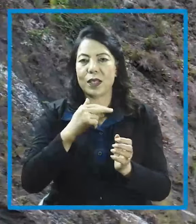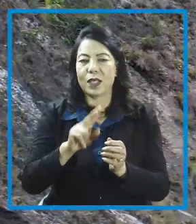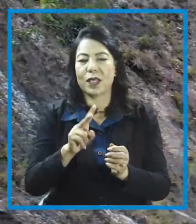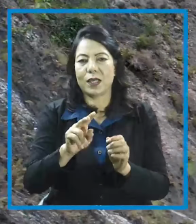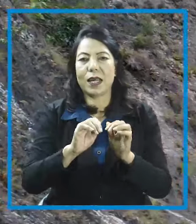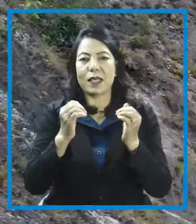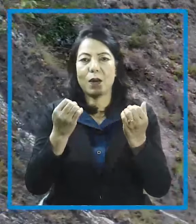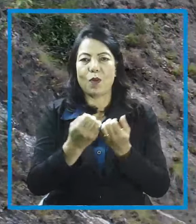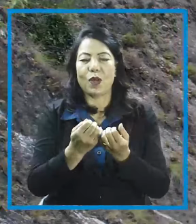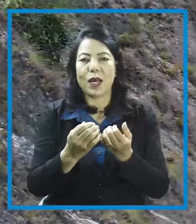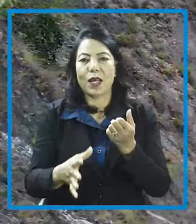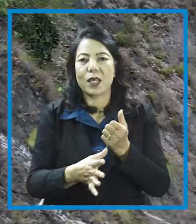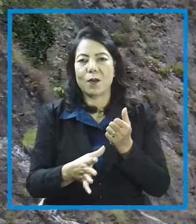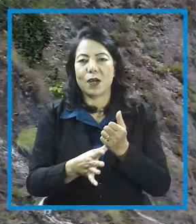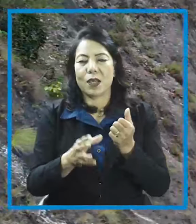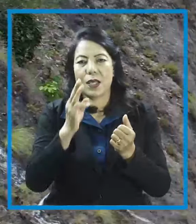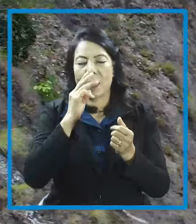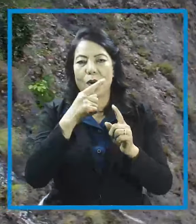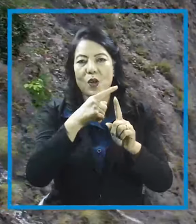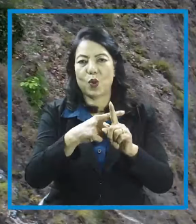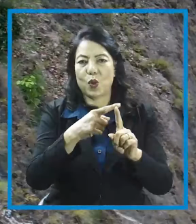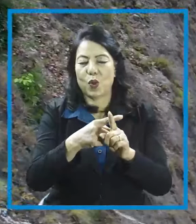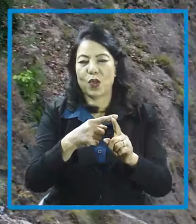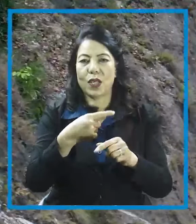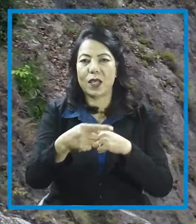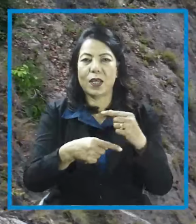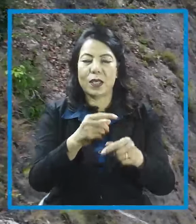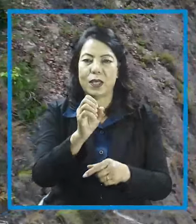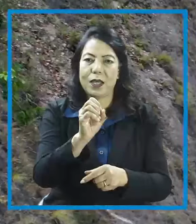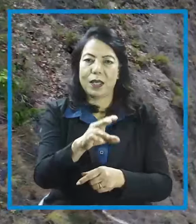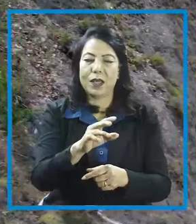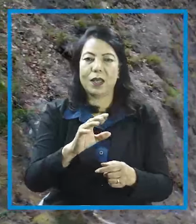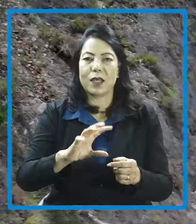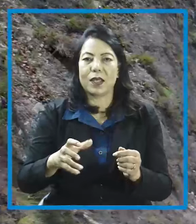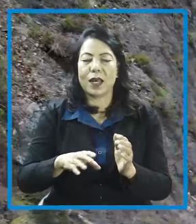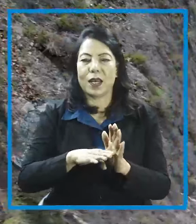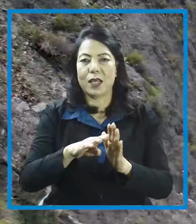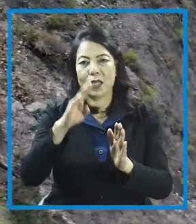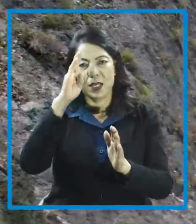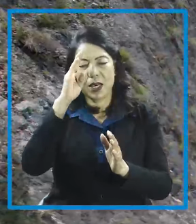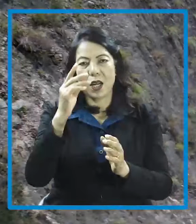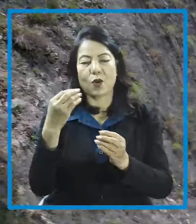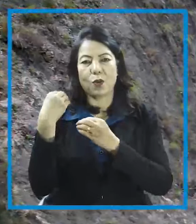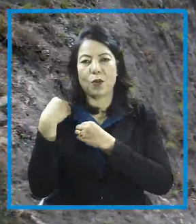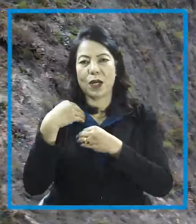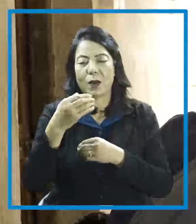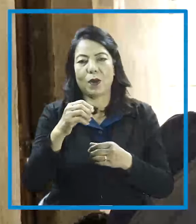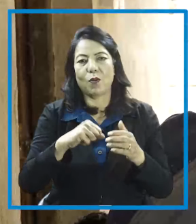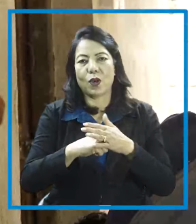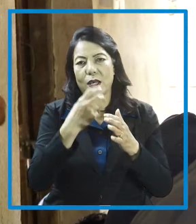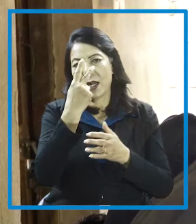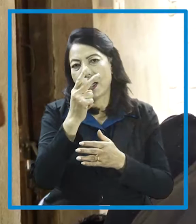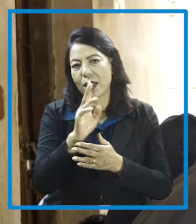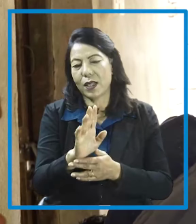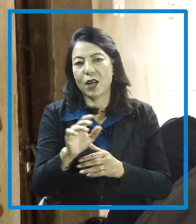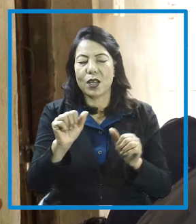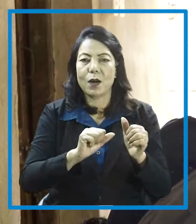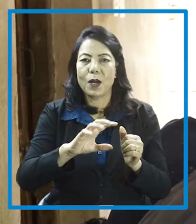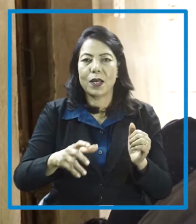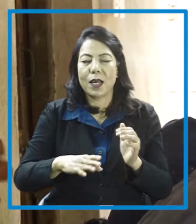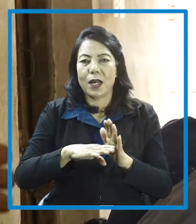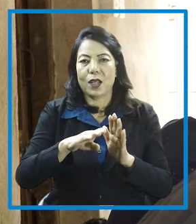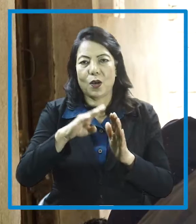the life of the project. And connecting them with the local structures, as you mentioned rightly, with the local authorities, because the